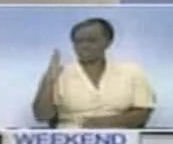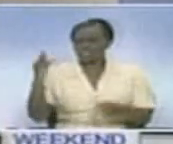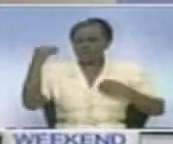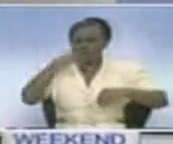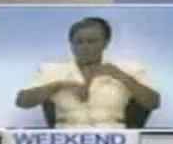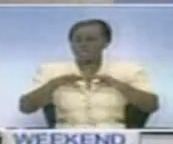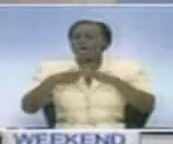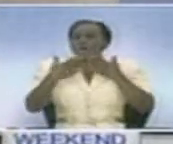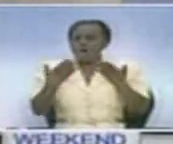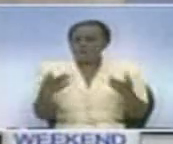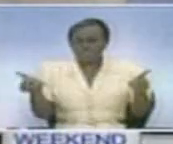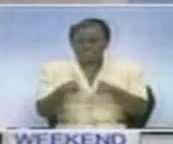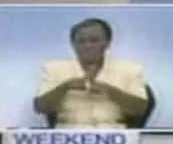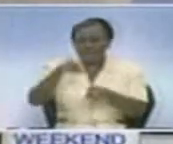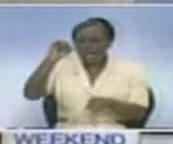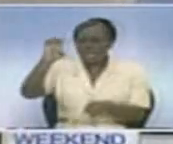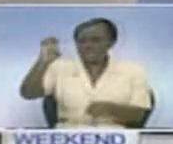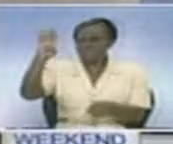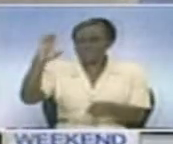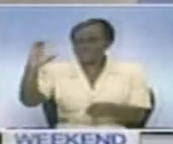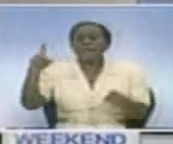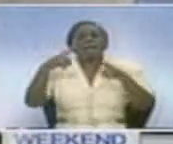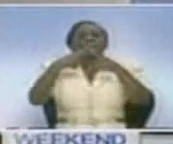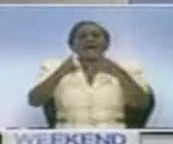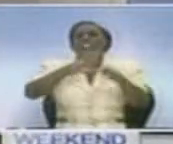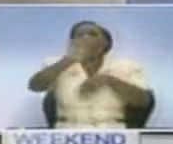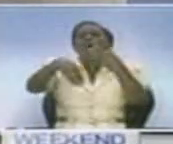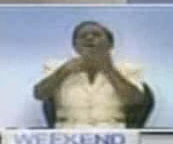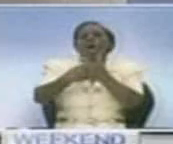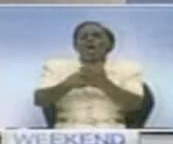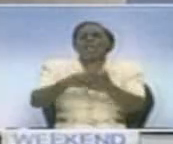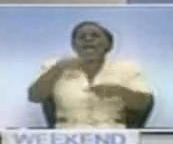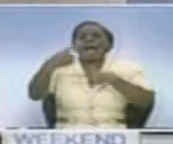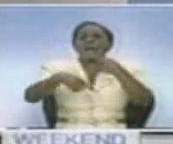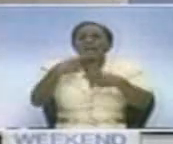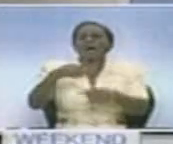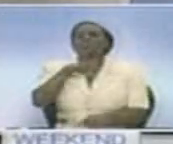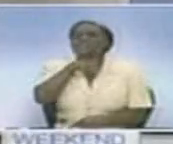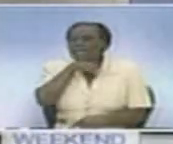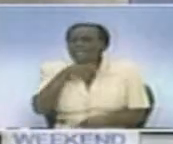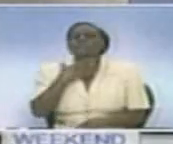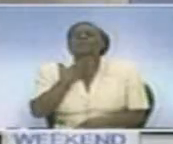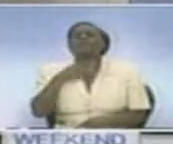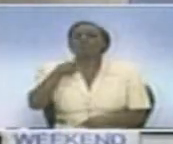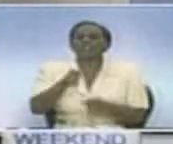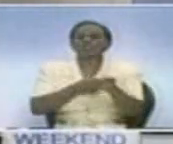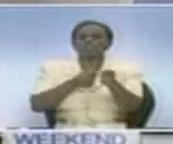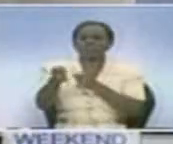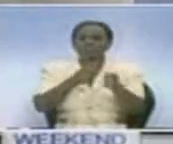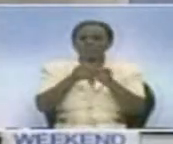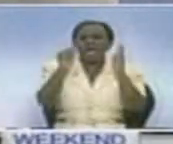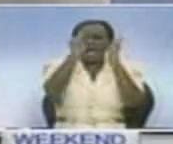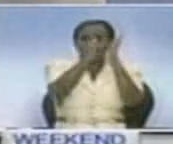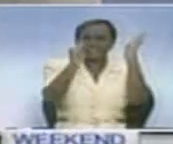corruption, or even the IEBC, but it has everything to do with Raila and the fact that he wants to steer the country's political